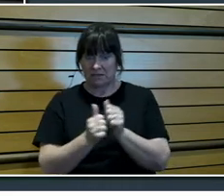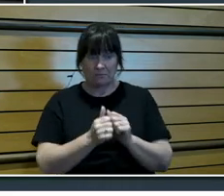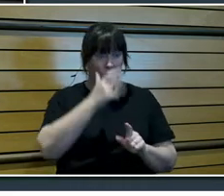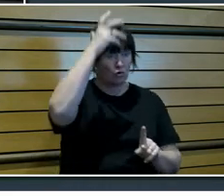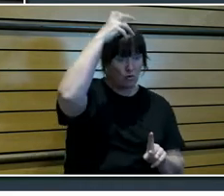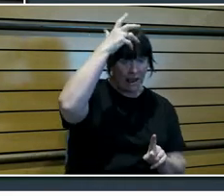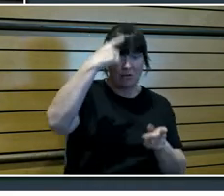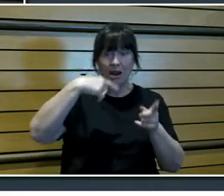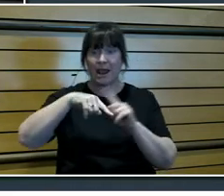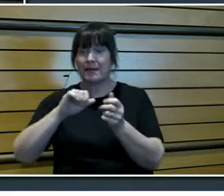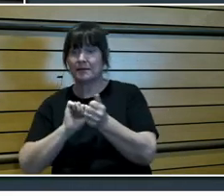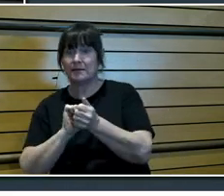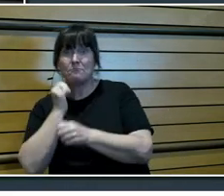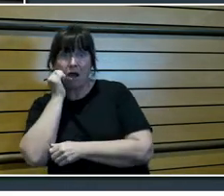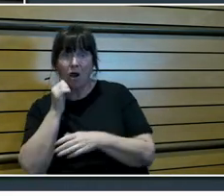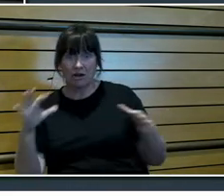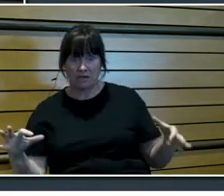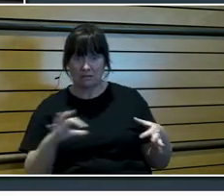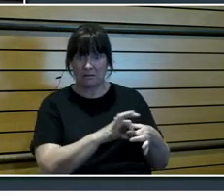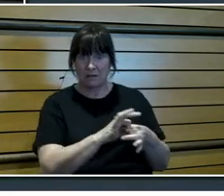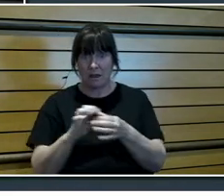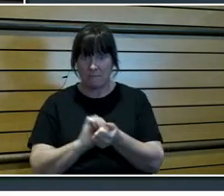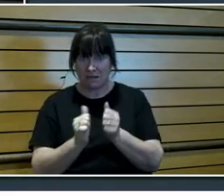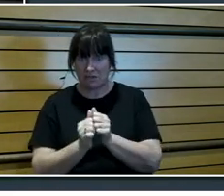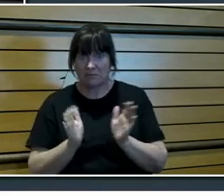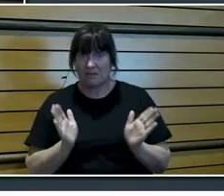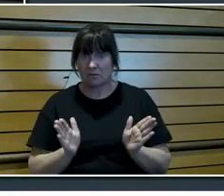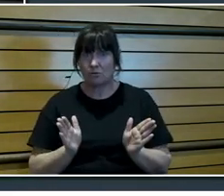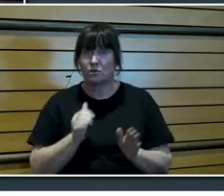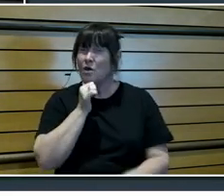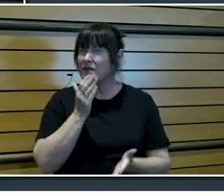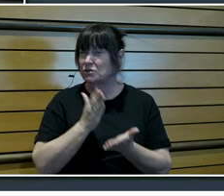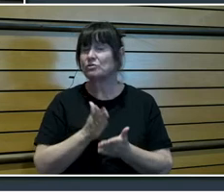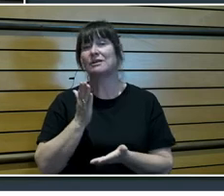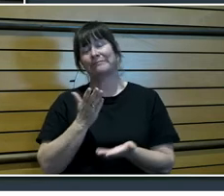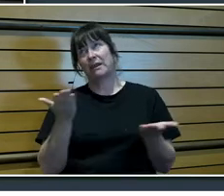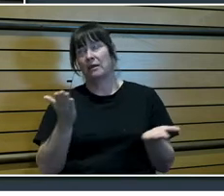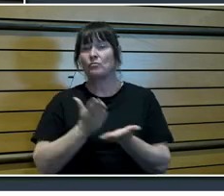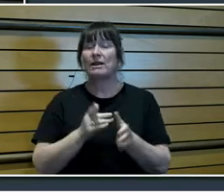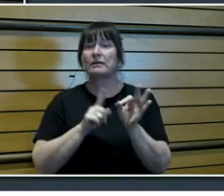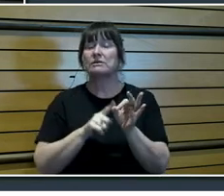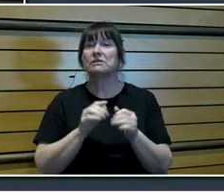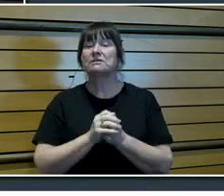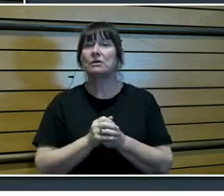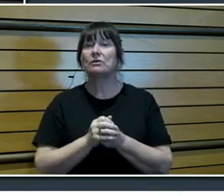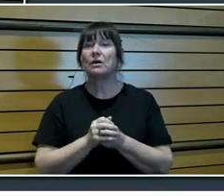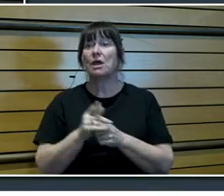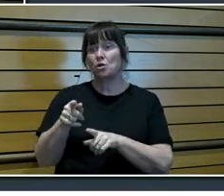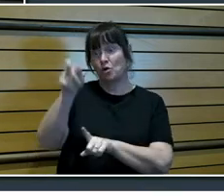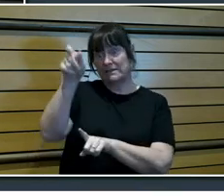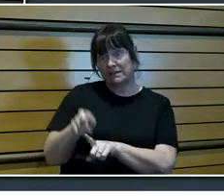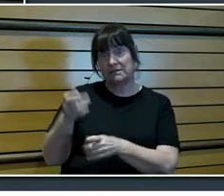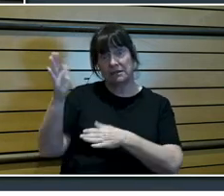view? And if this is true in your opinion, as a citizen, so this is really the question, not the first half so much, as a citizen and a member